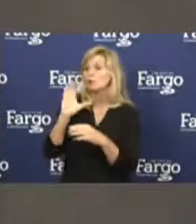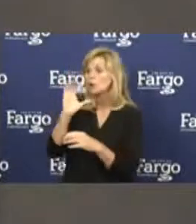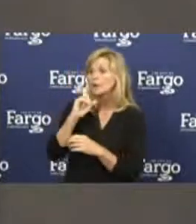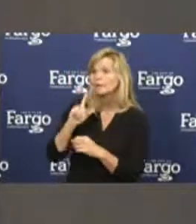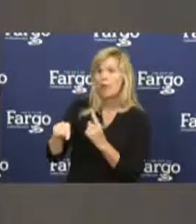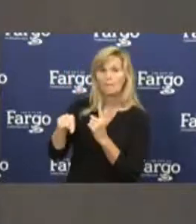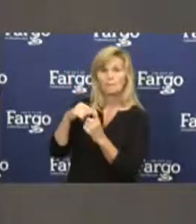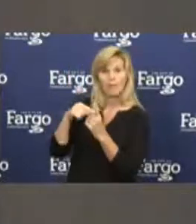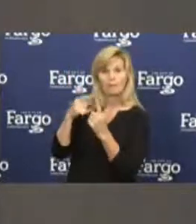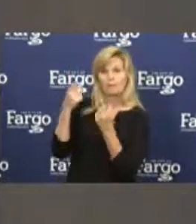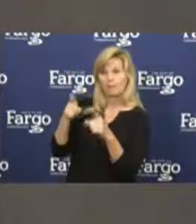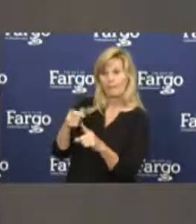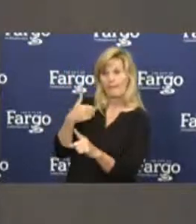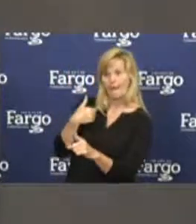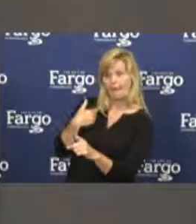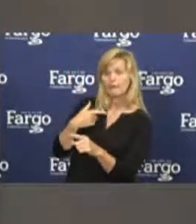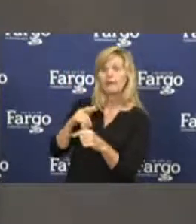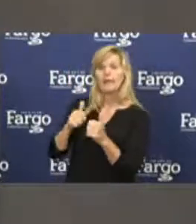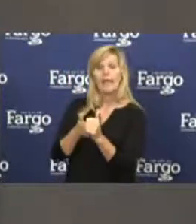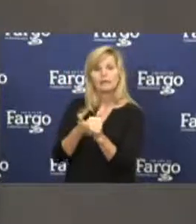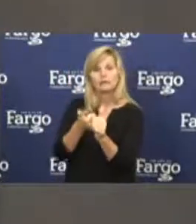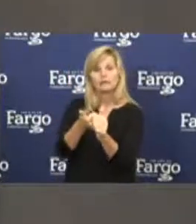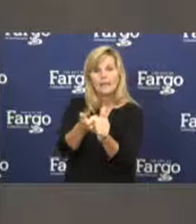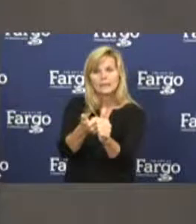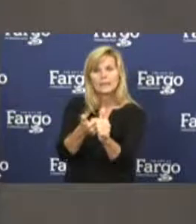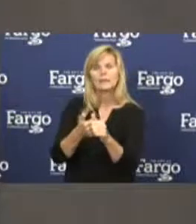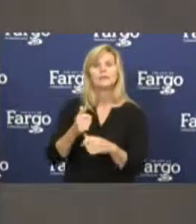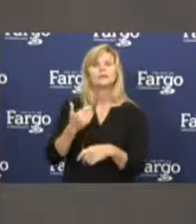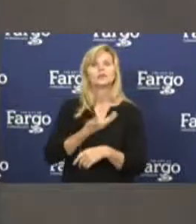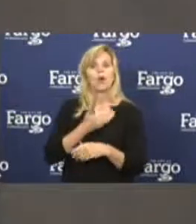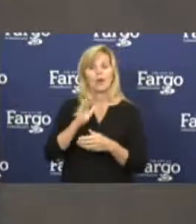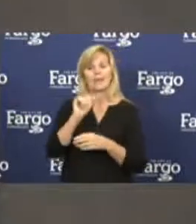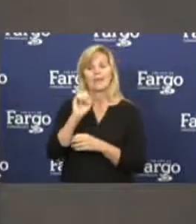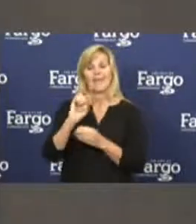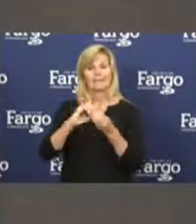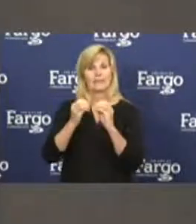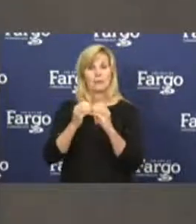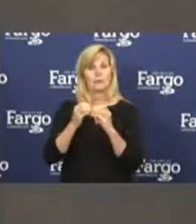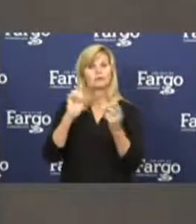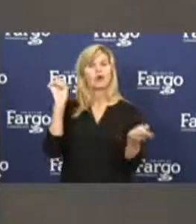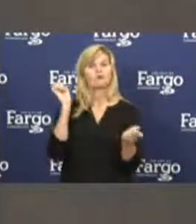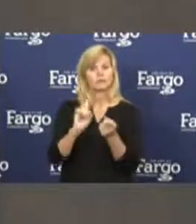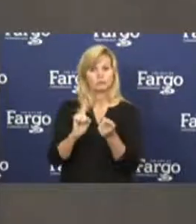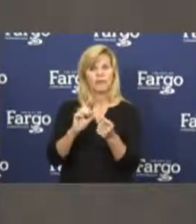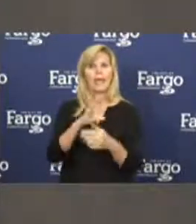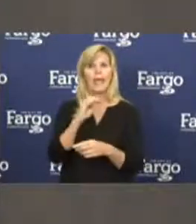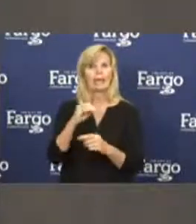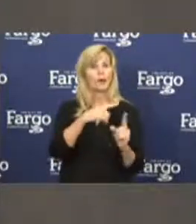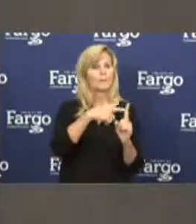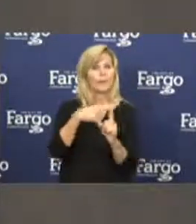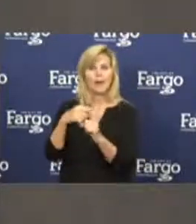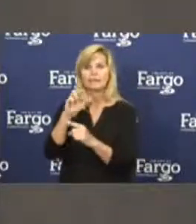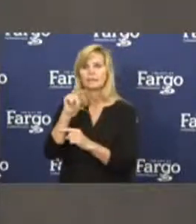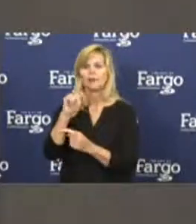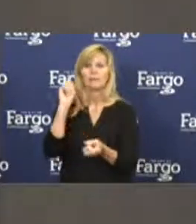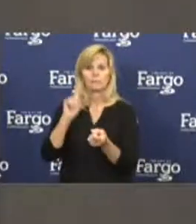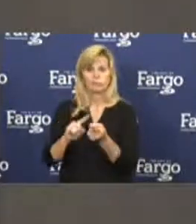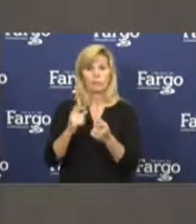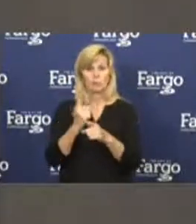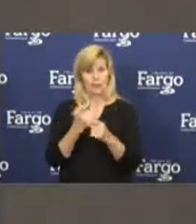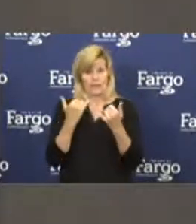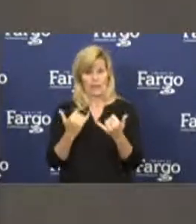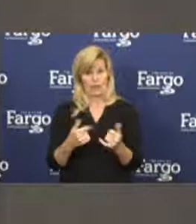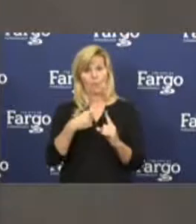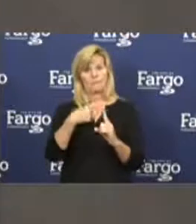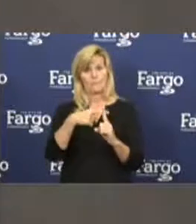with our robust contact tracing effort, eventually drove down our case numbers as well as our positivity rate. As of today, our positivity rate